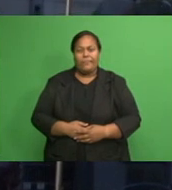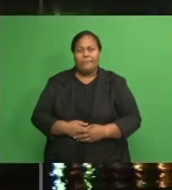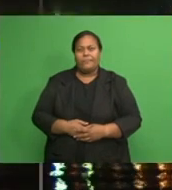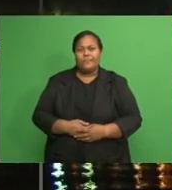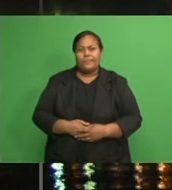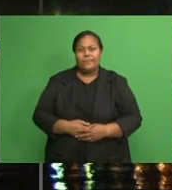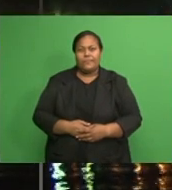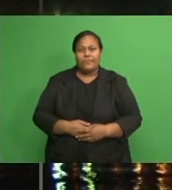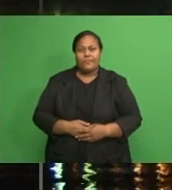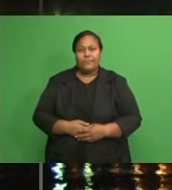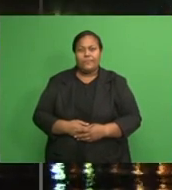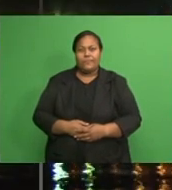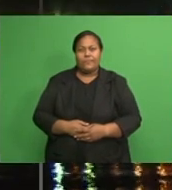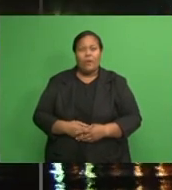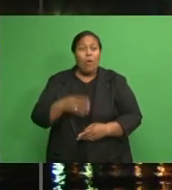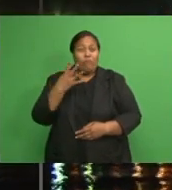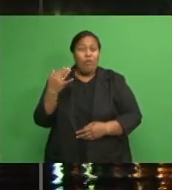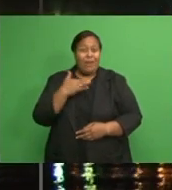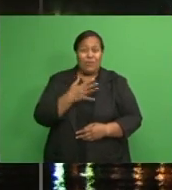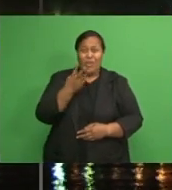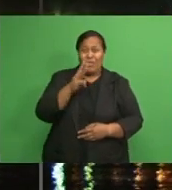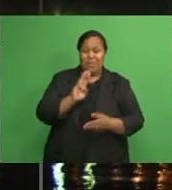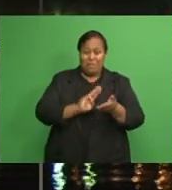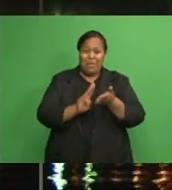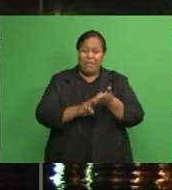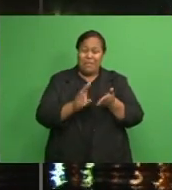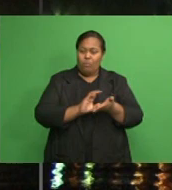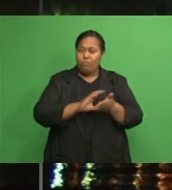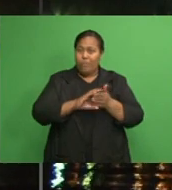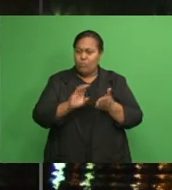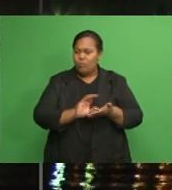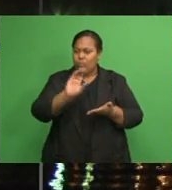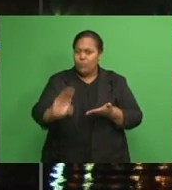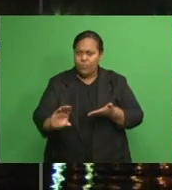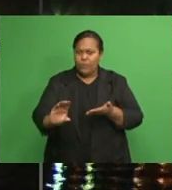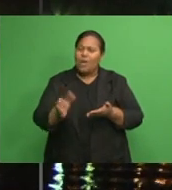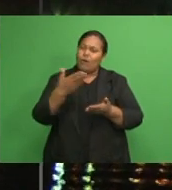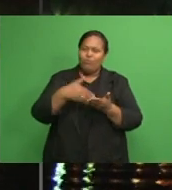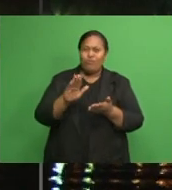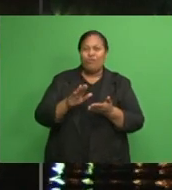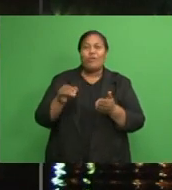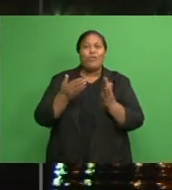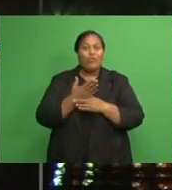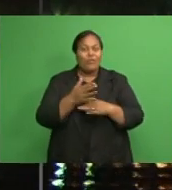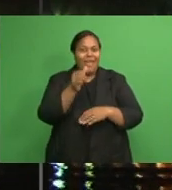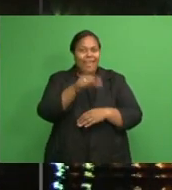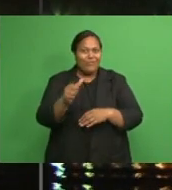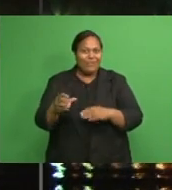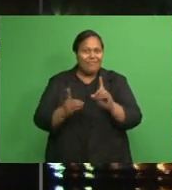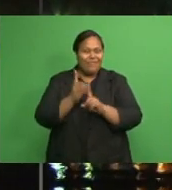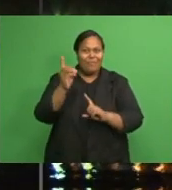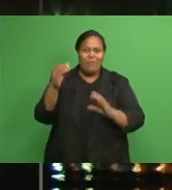News. A $430 million budget support package has been approved by the Asian Development Bank to help the government with